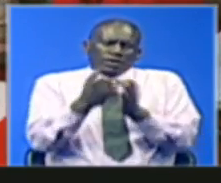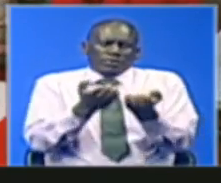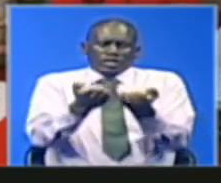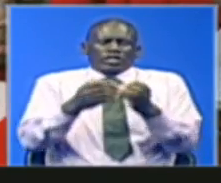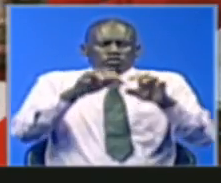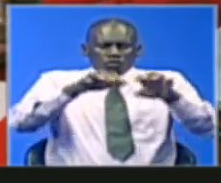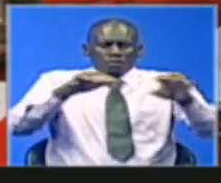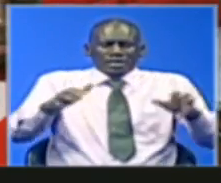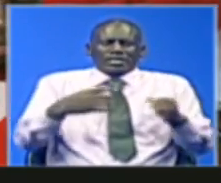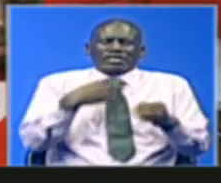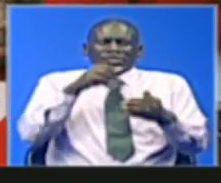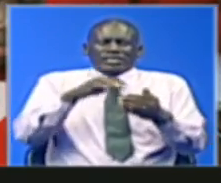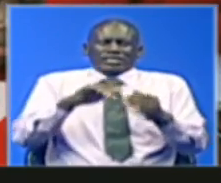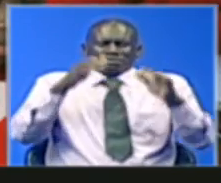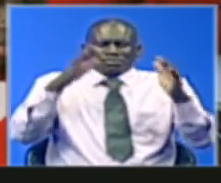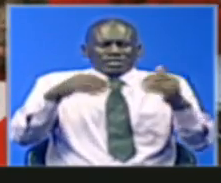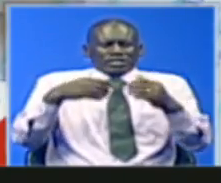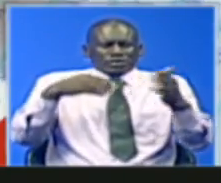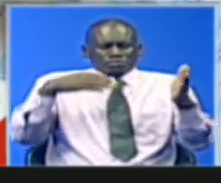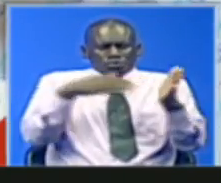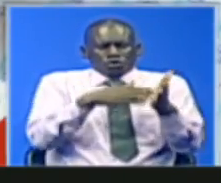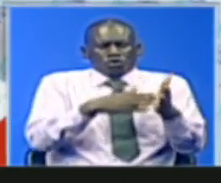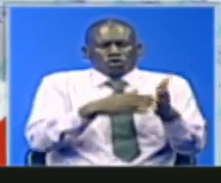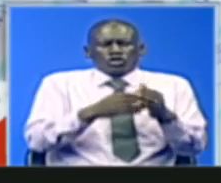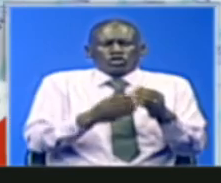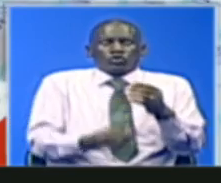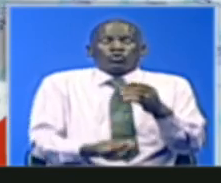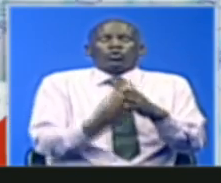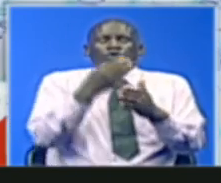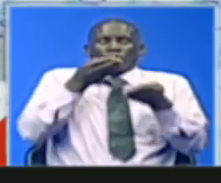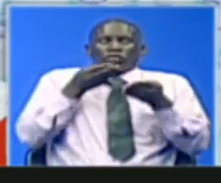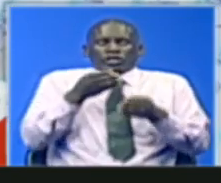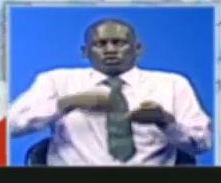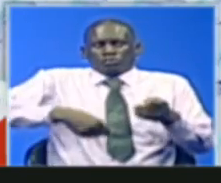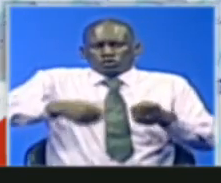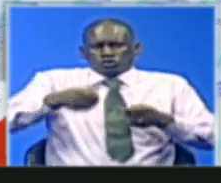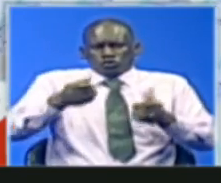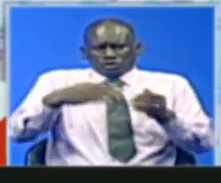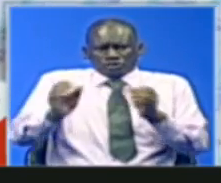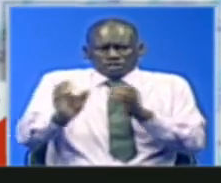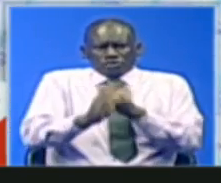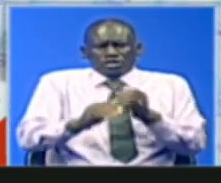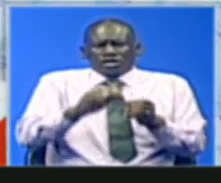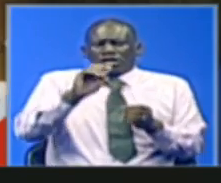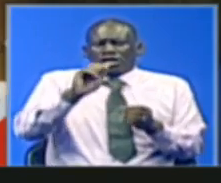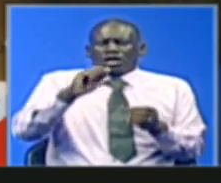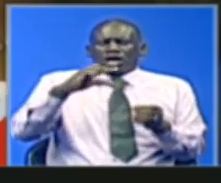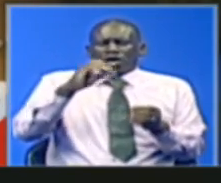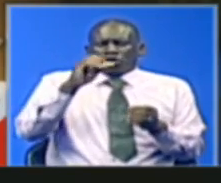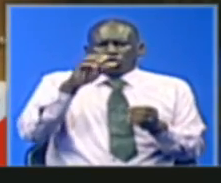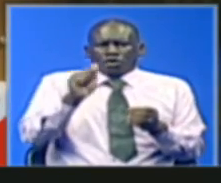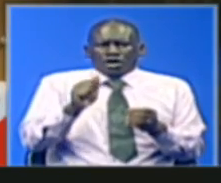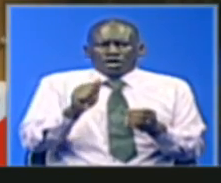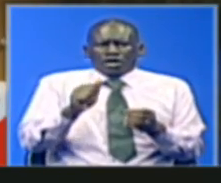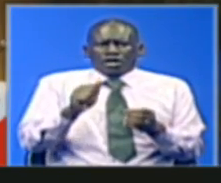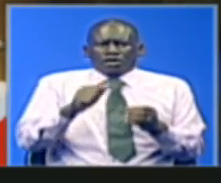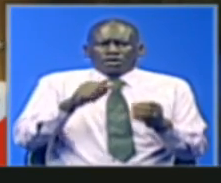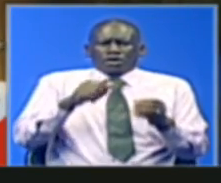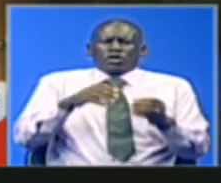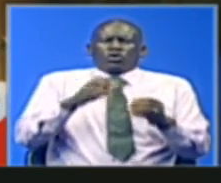cited as major impediments in the quest to grow exports. The AGOA platform, which is the Africa Growth Opportunity Act, which